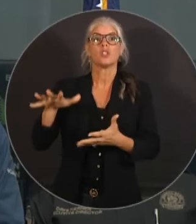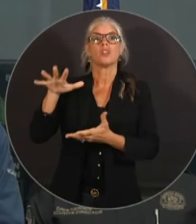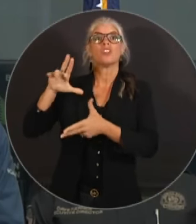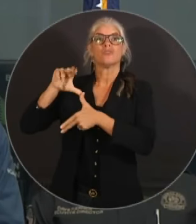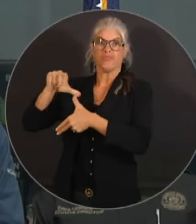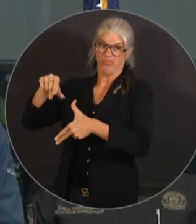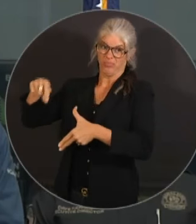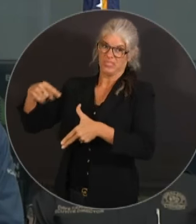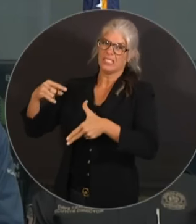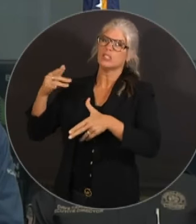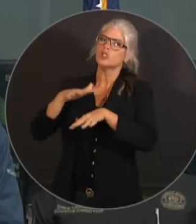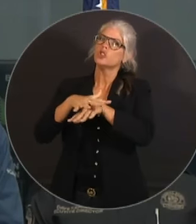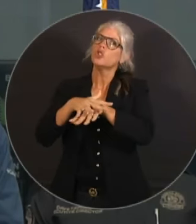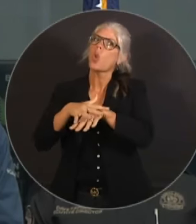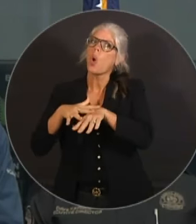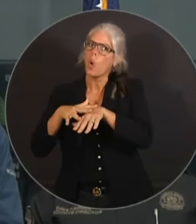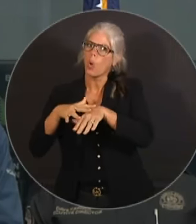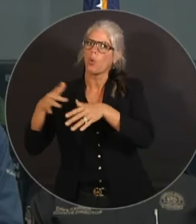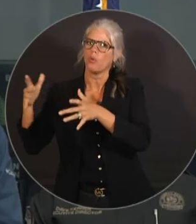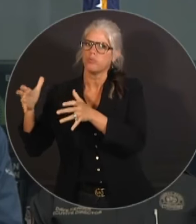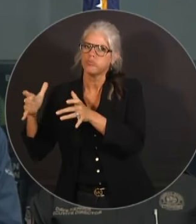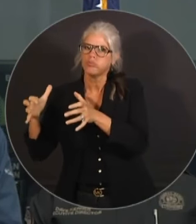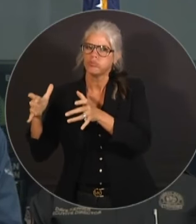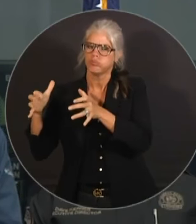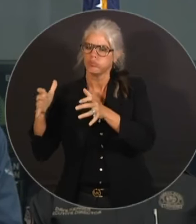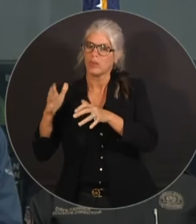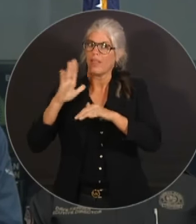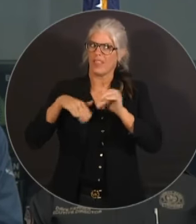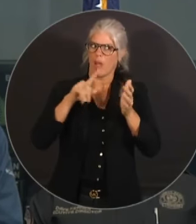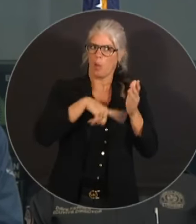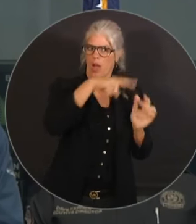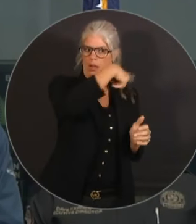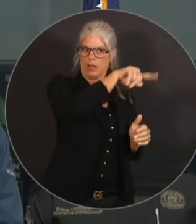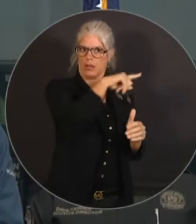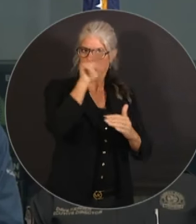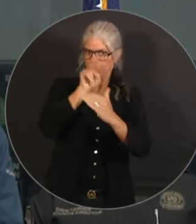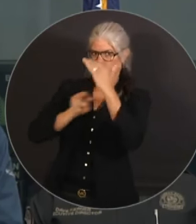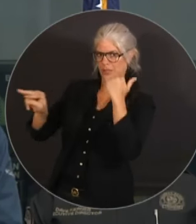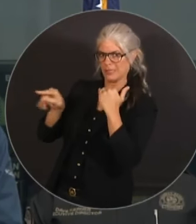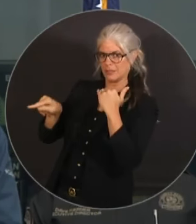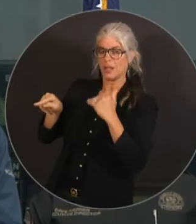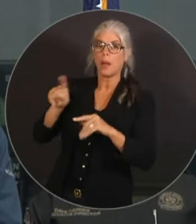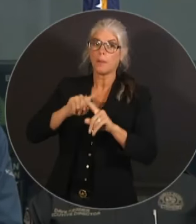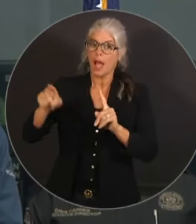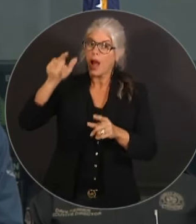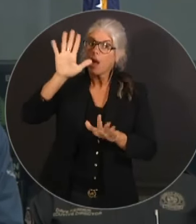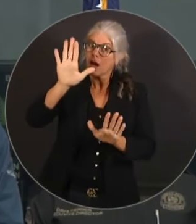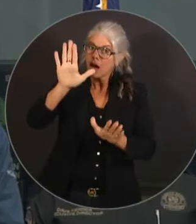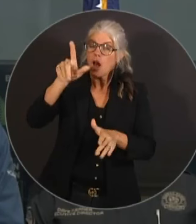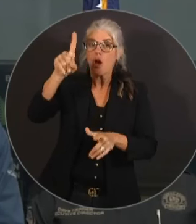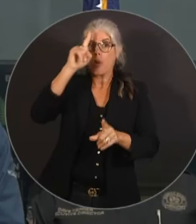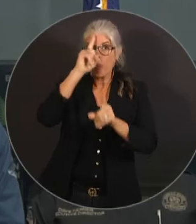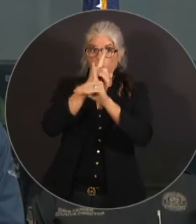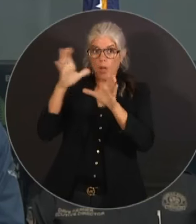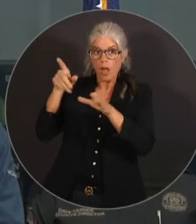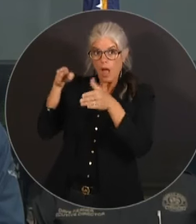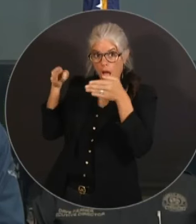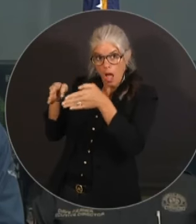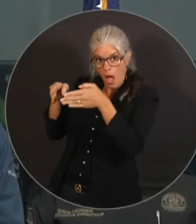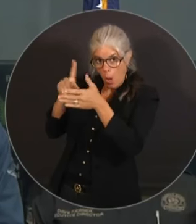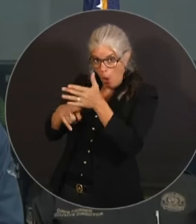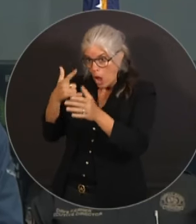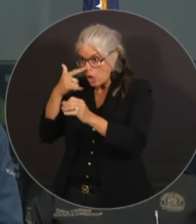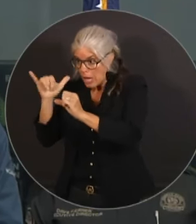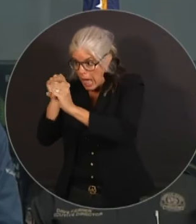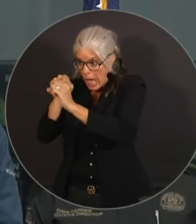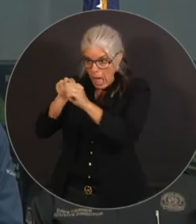bit slower than initially projected. But remember, do not get wedded to the cone. Do not get wedded to where